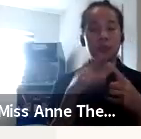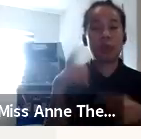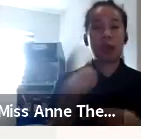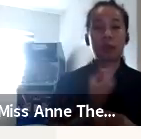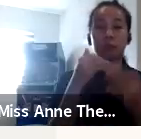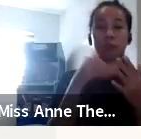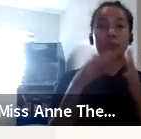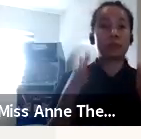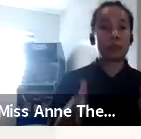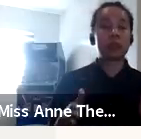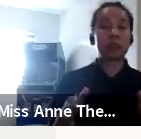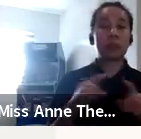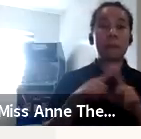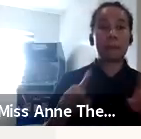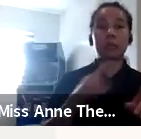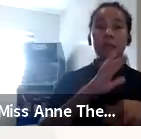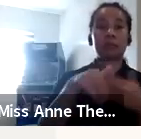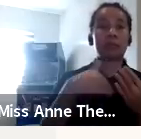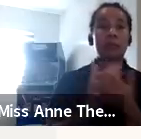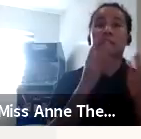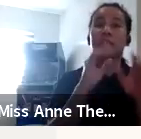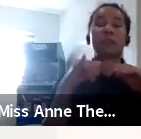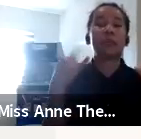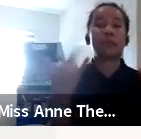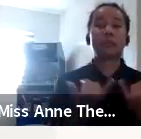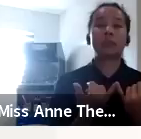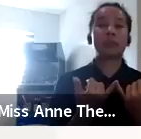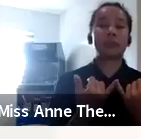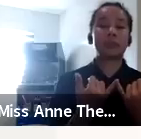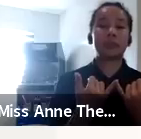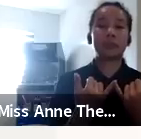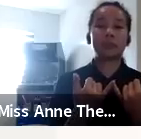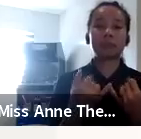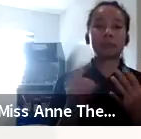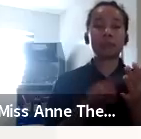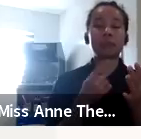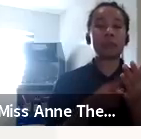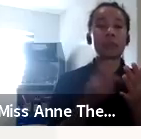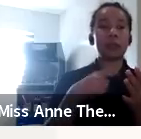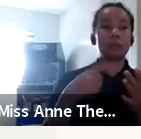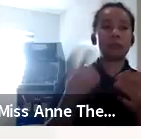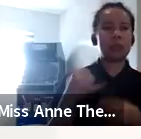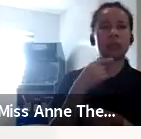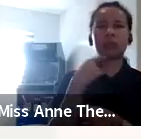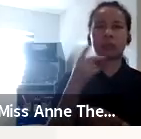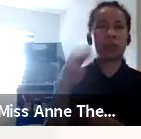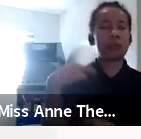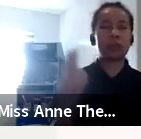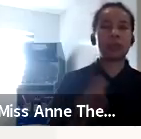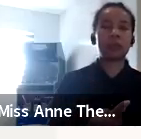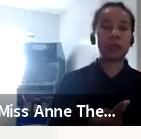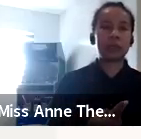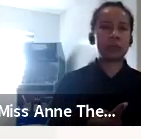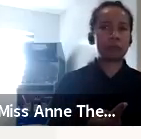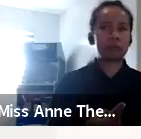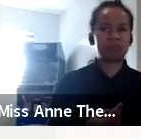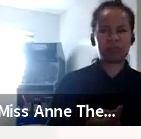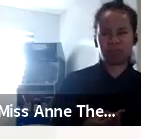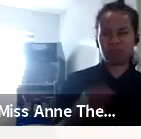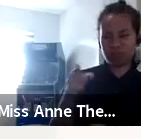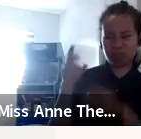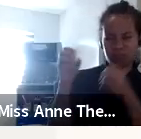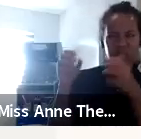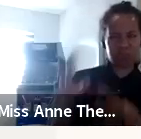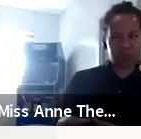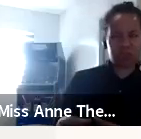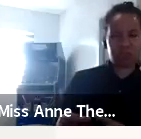pupils, mind you, but in the whole society. Sometimes they will even tell us, teacher ka pa naman.